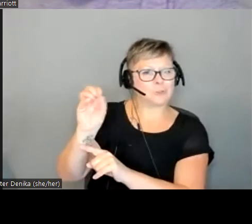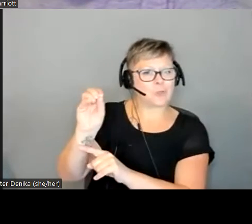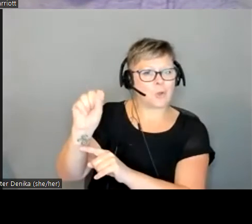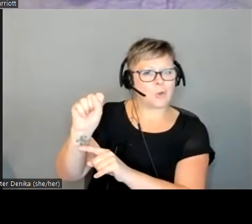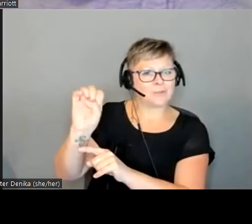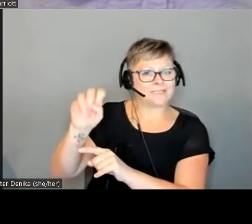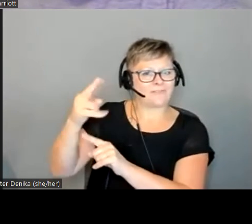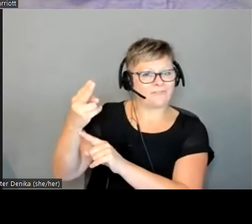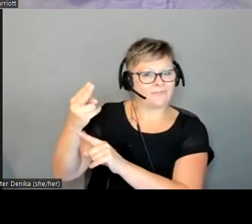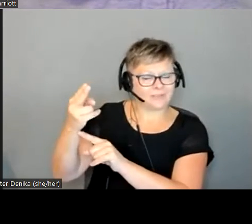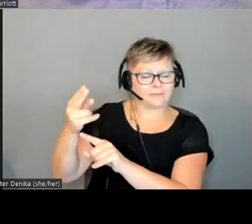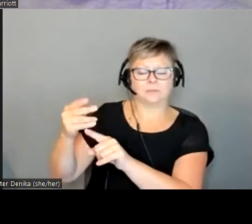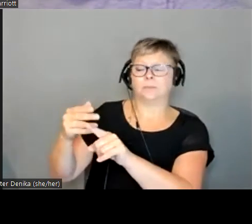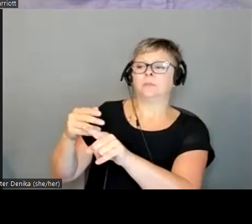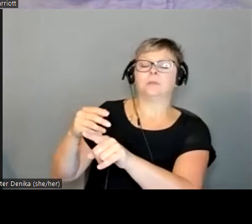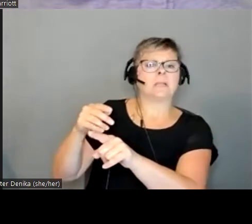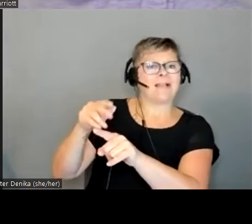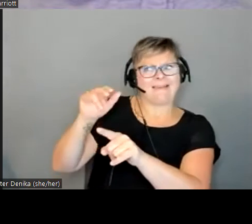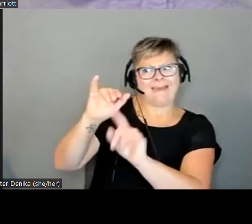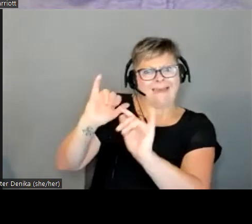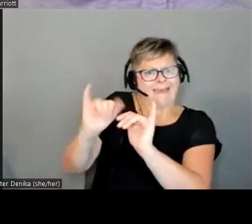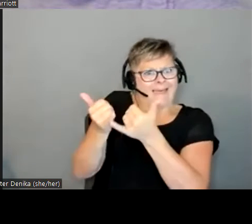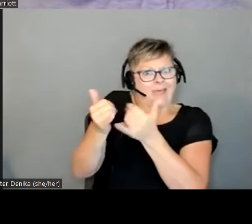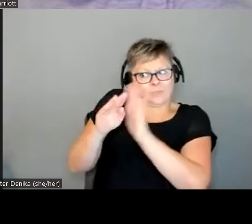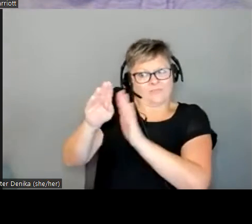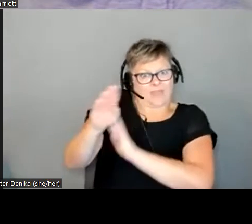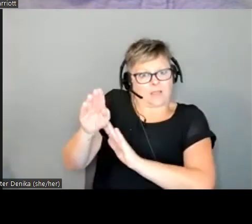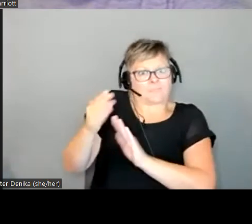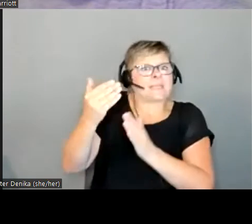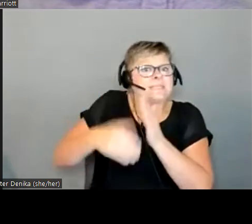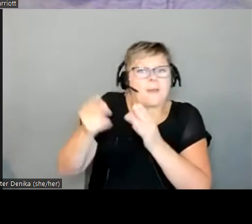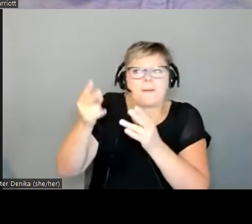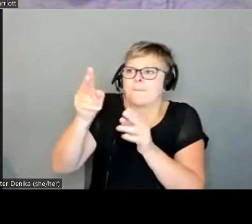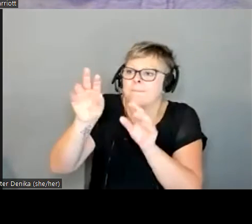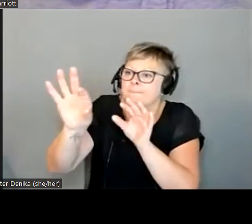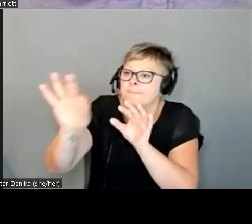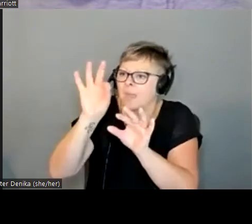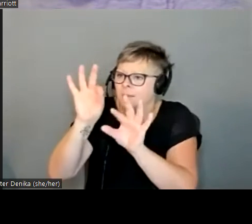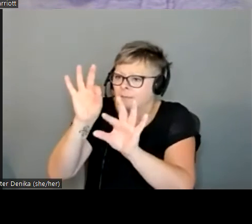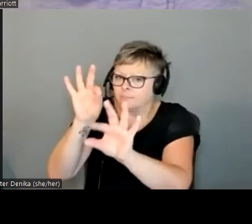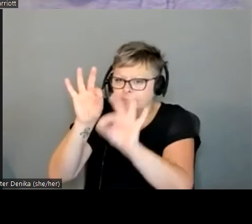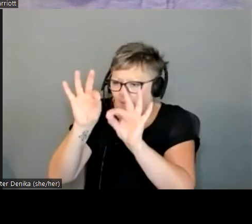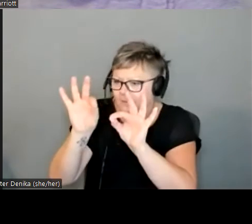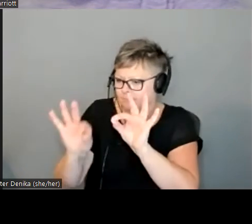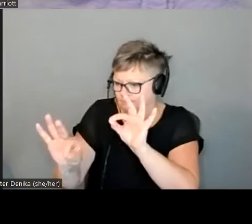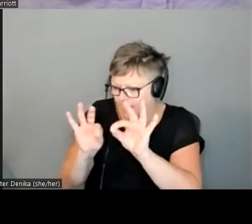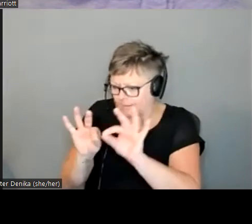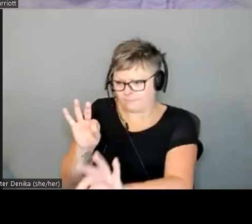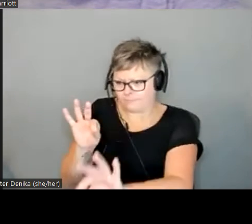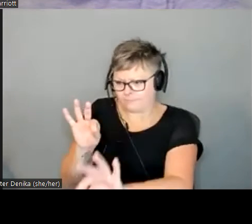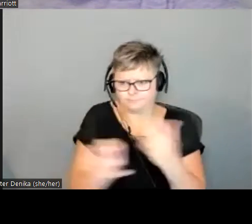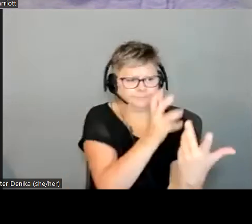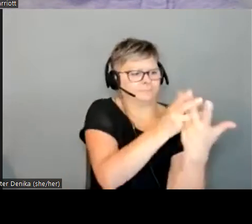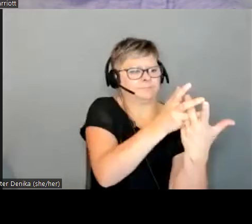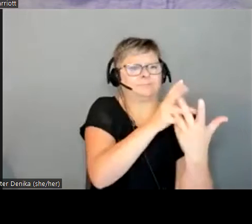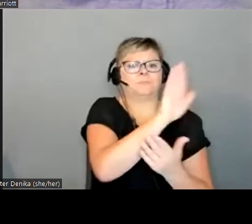it was constructed as such that you could take pieces of it and customize it to your local areas.